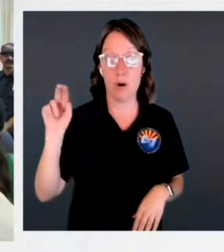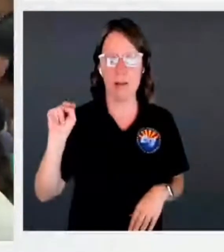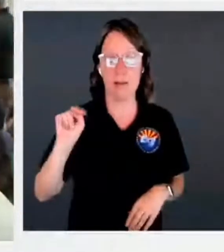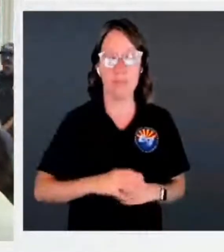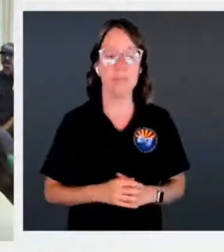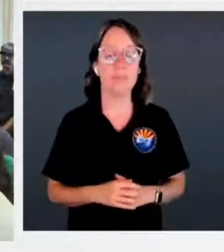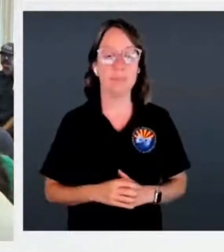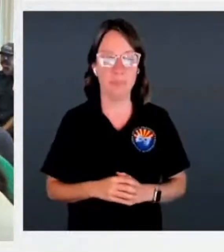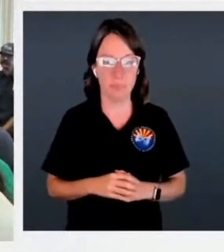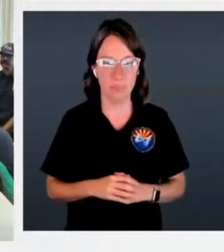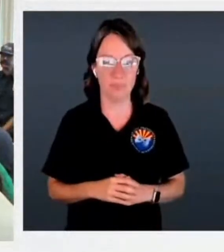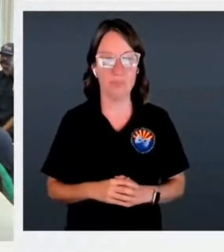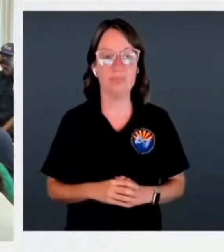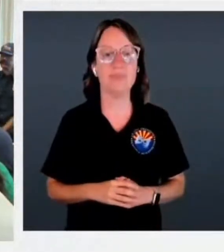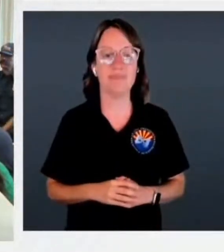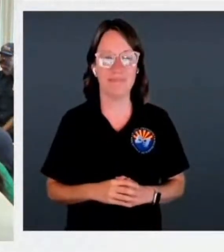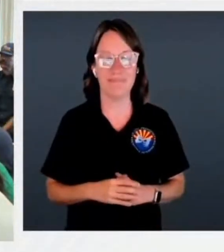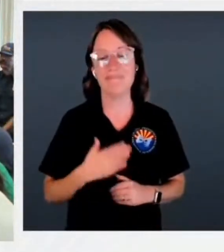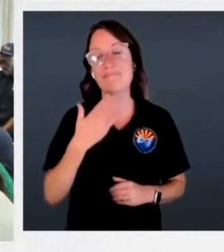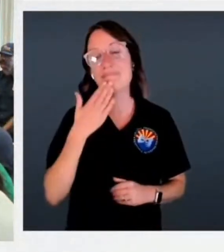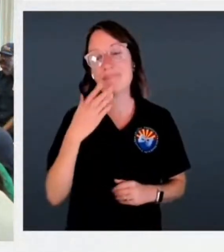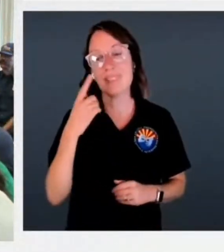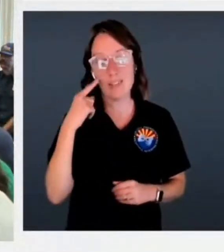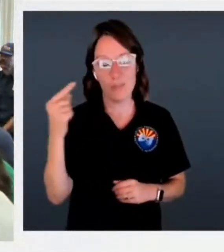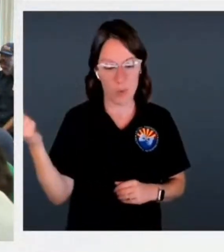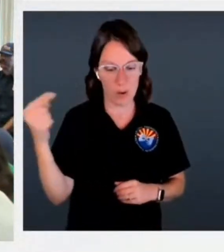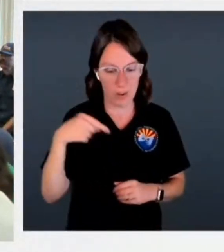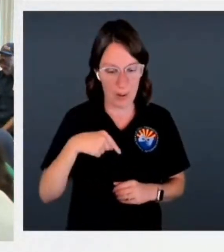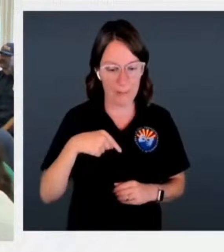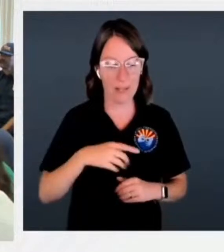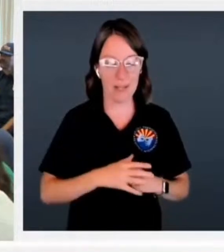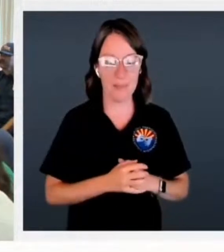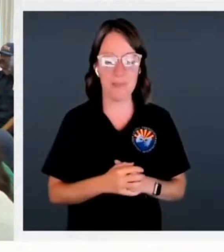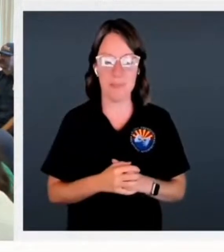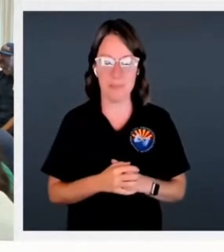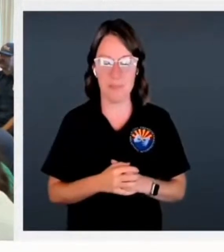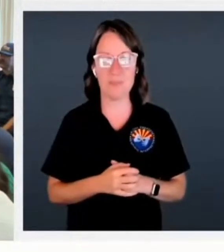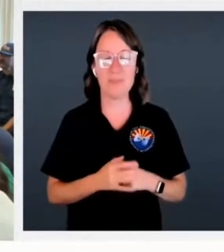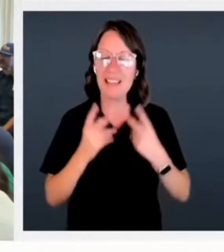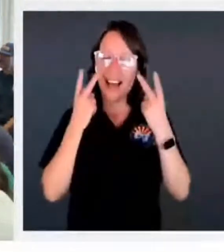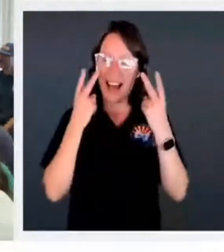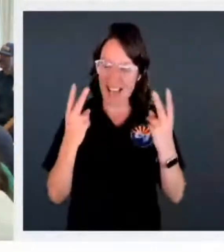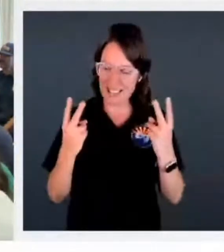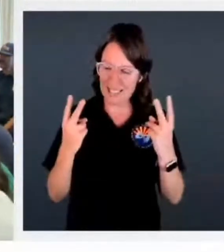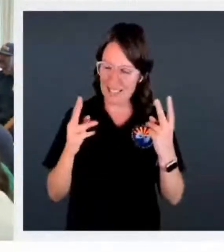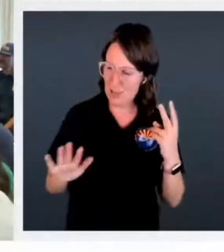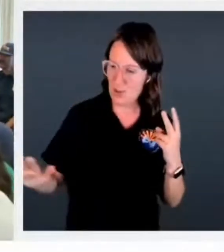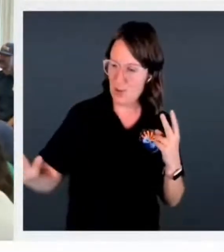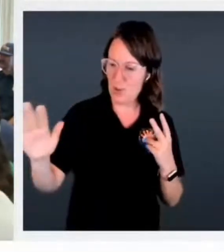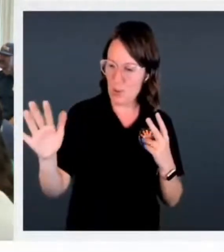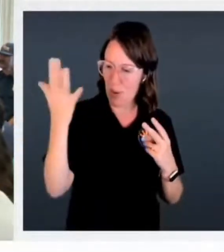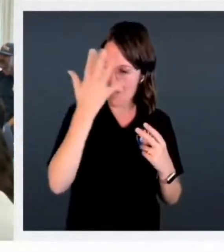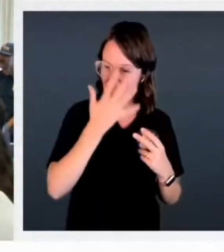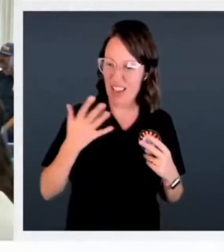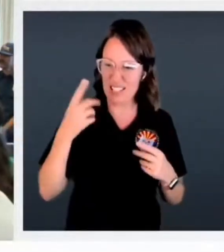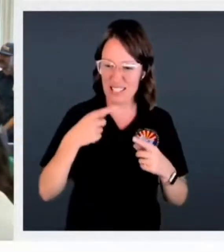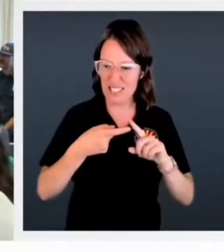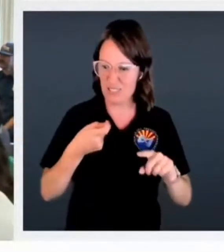All right. Thank you, everyone, for being here. I look out and I see a lot of faces that we've seen in past fires,